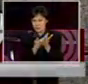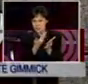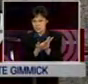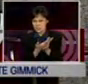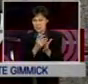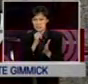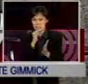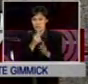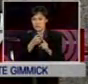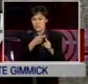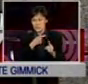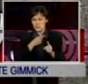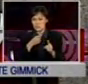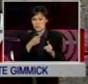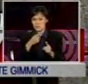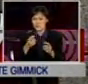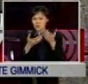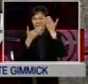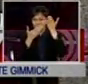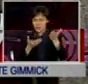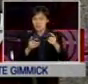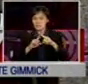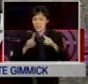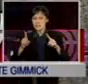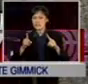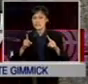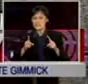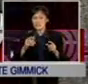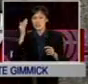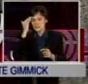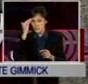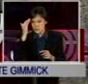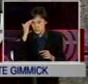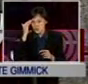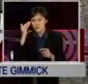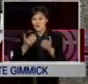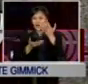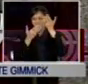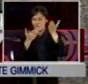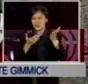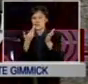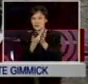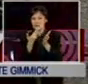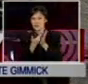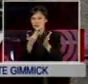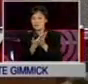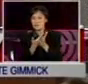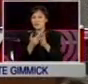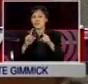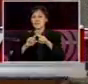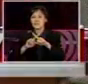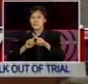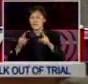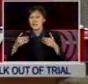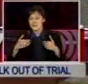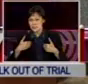it must not be merely offered, but rather it must be identified, marked, and then offered in evidence. Counsel, I have here a